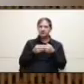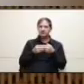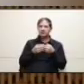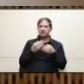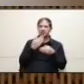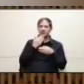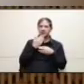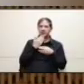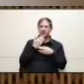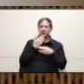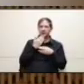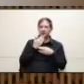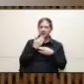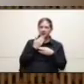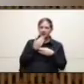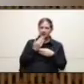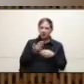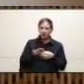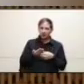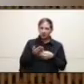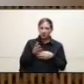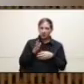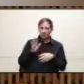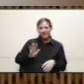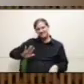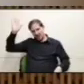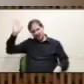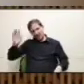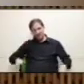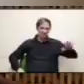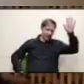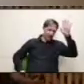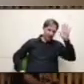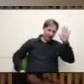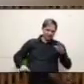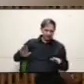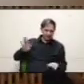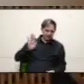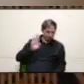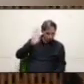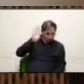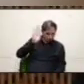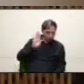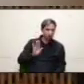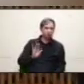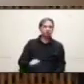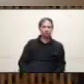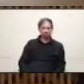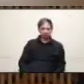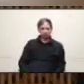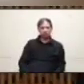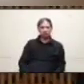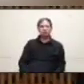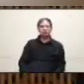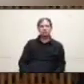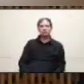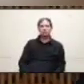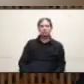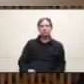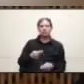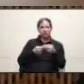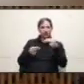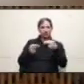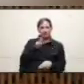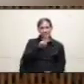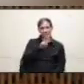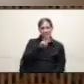At least raise hands properly, then we'll be able to respond. Thank you. You are protected, it's okay. Honorable Member Van Zyl.